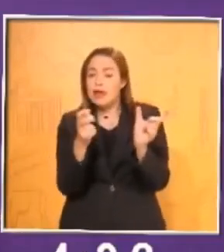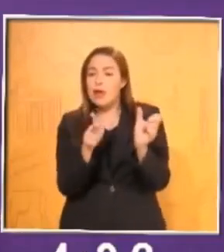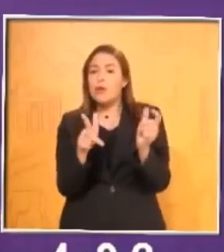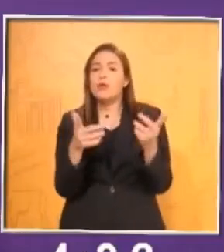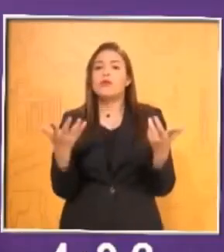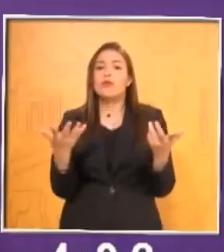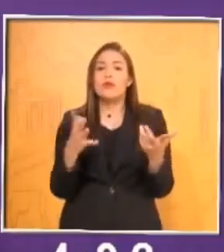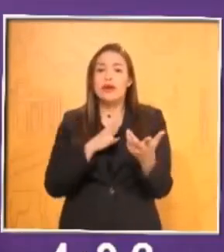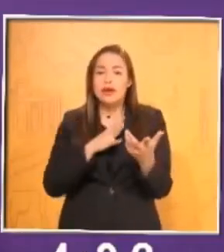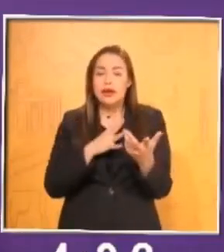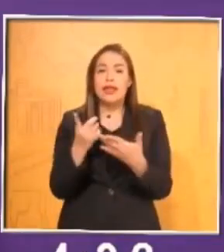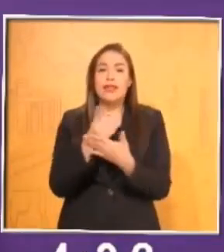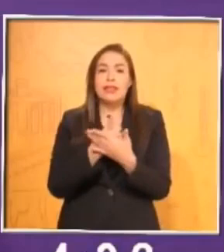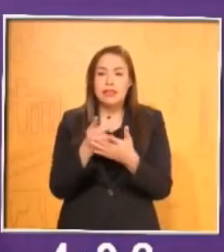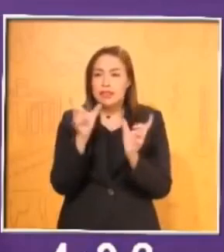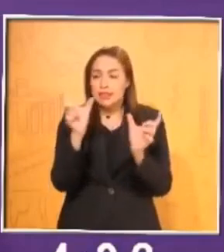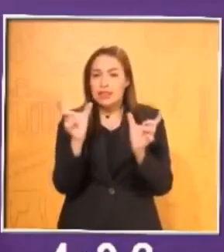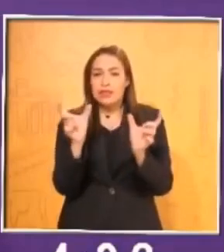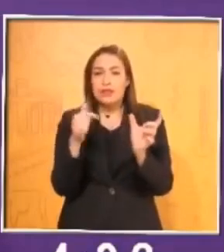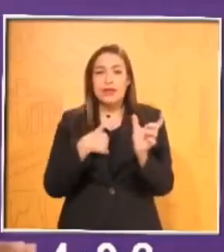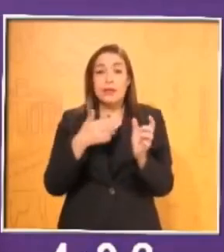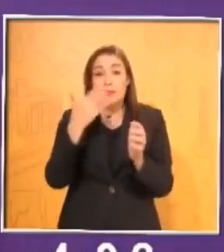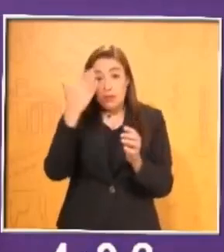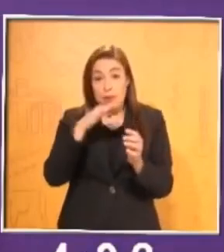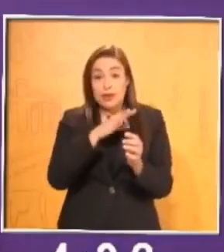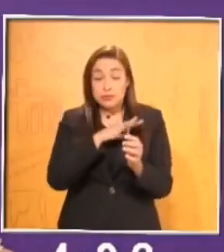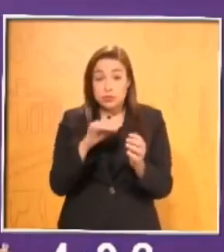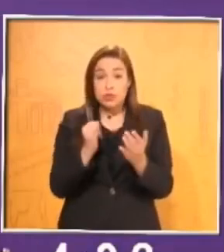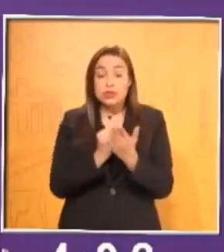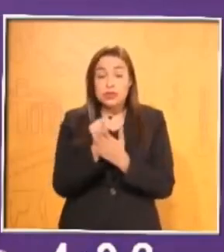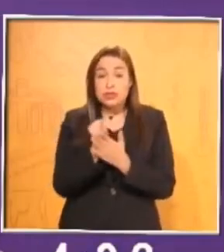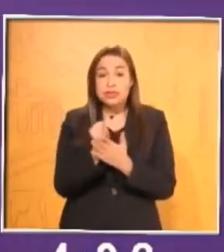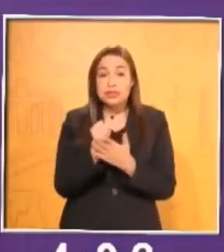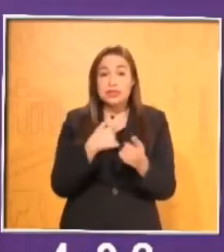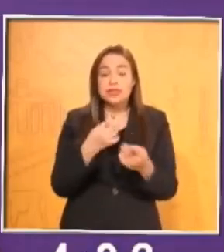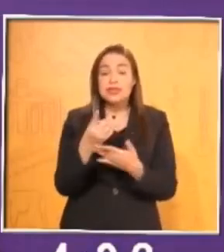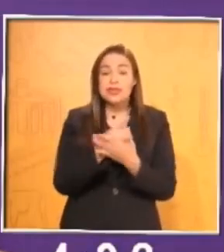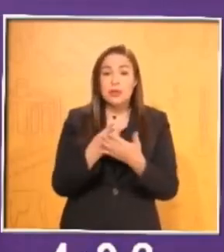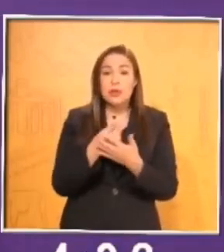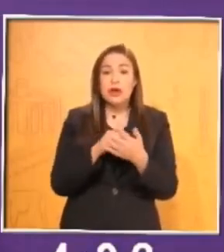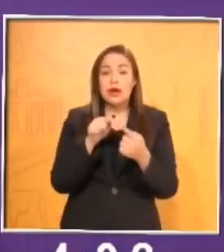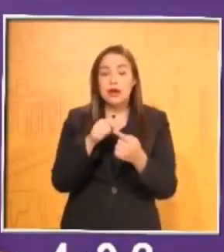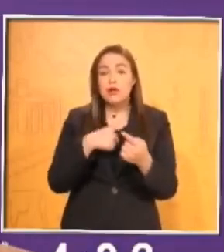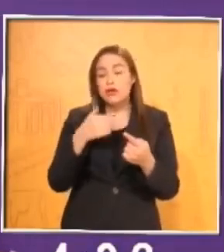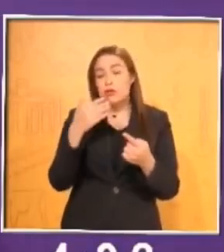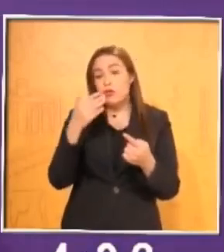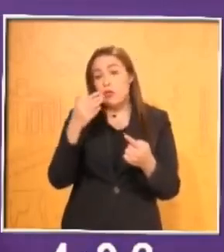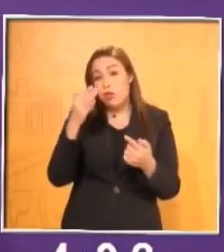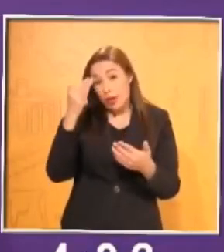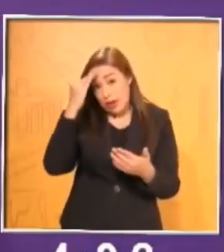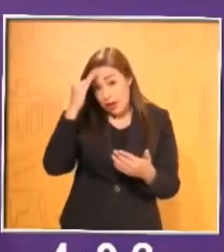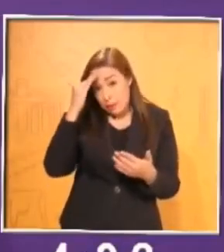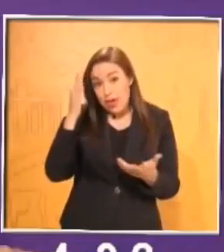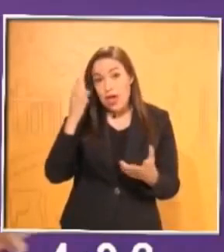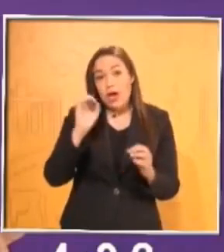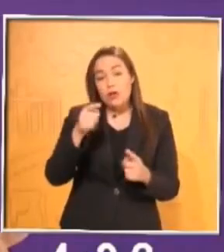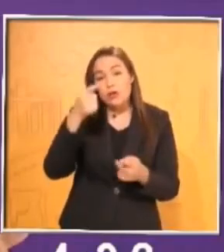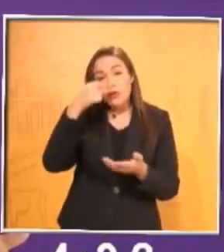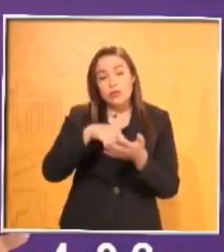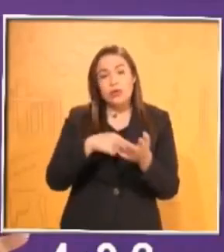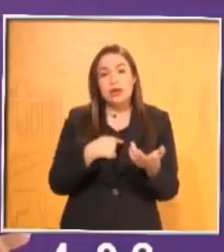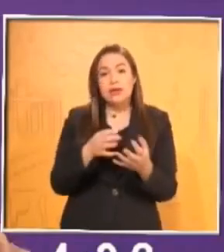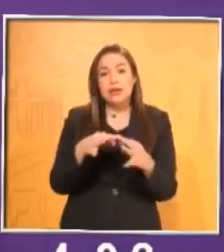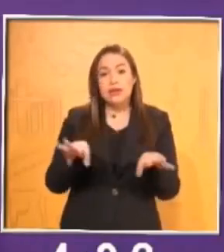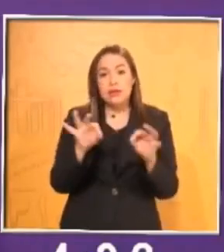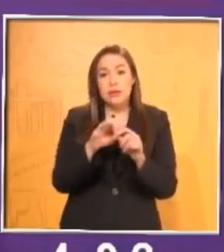draw and what you are going to draw for all the characteristics of this comic strip, you can